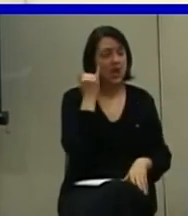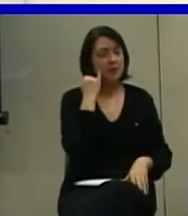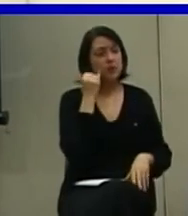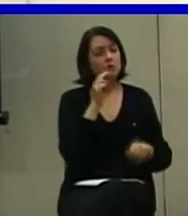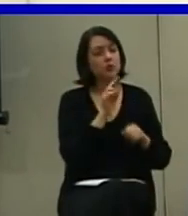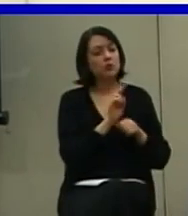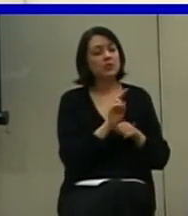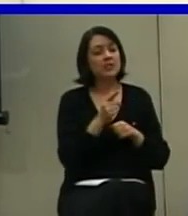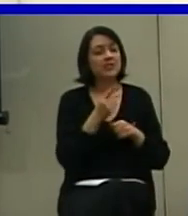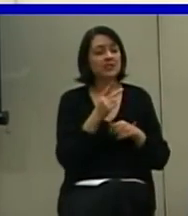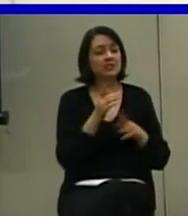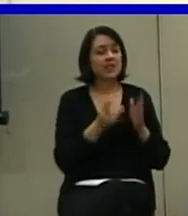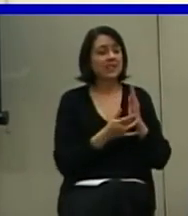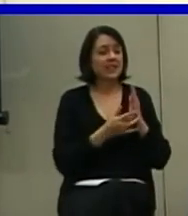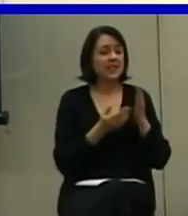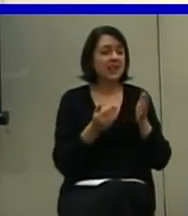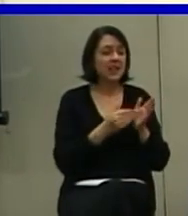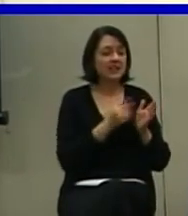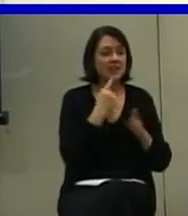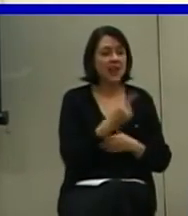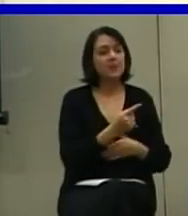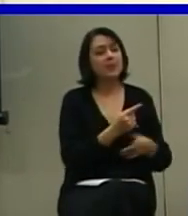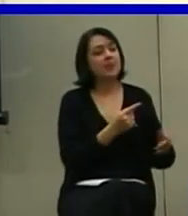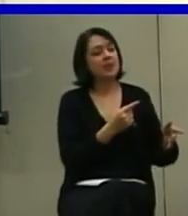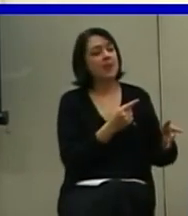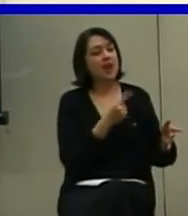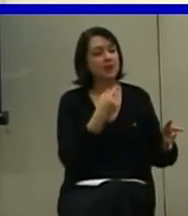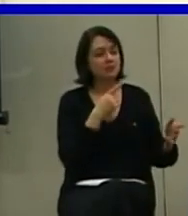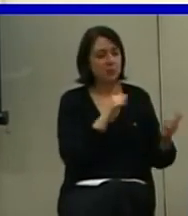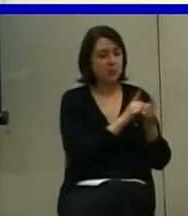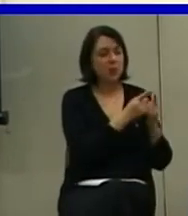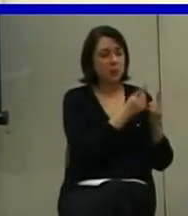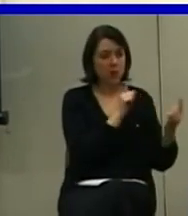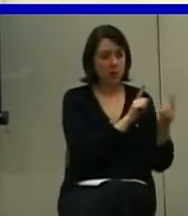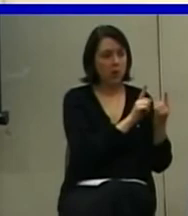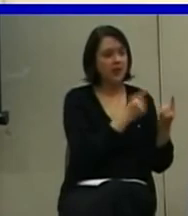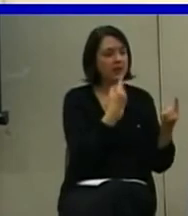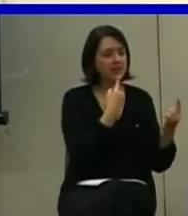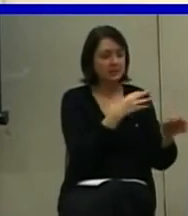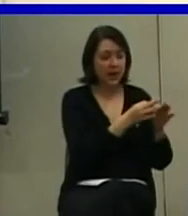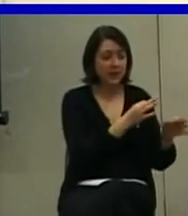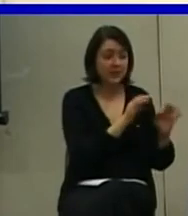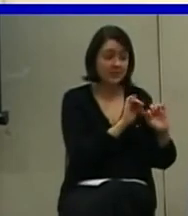with Brenda and say, here's the way that's going to work. But if you've got kids,